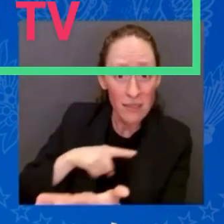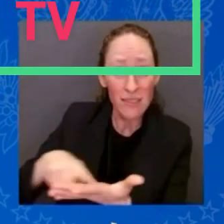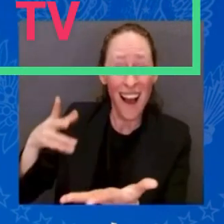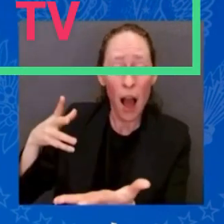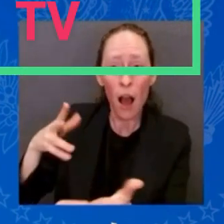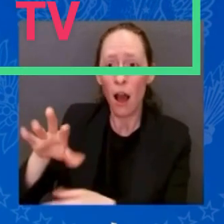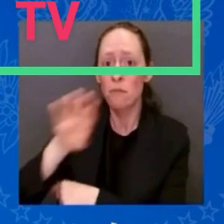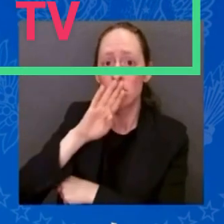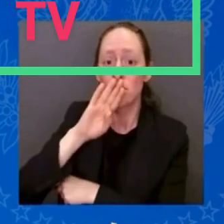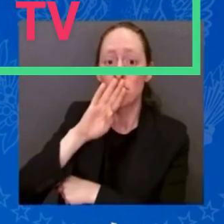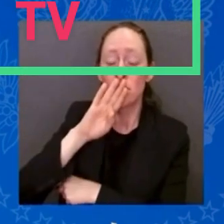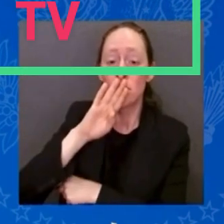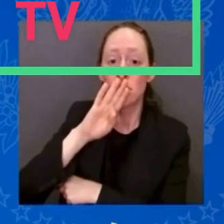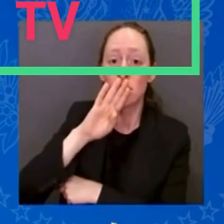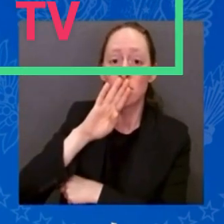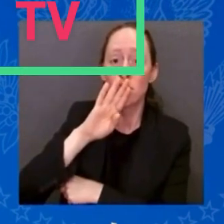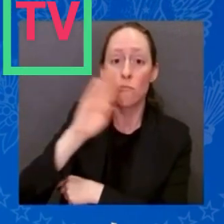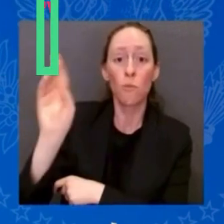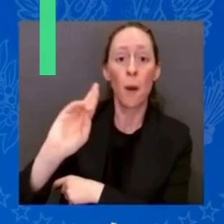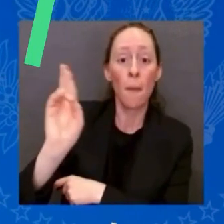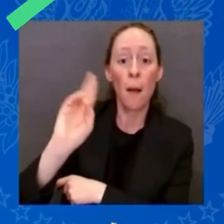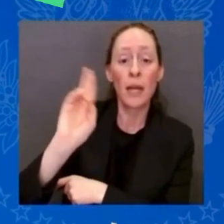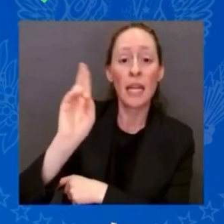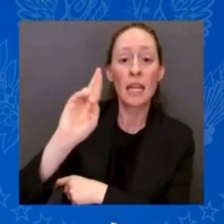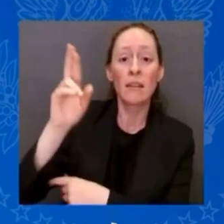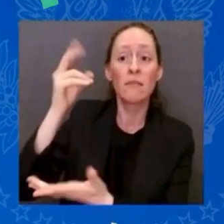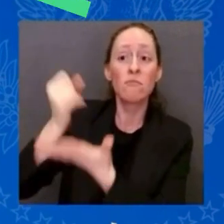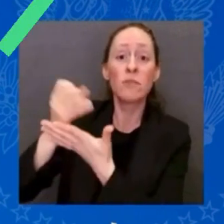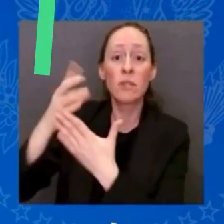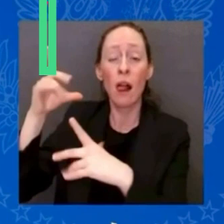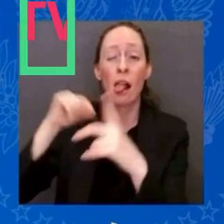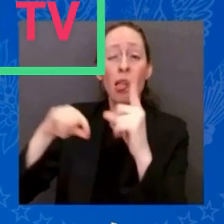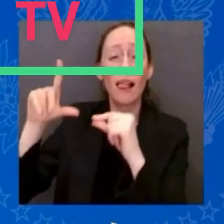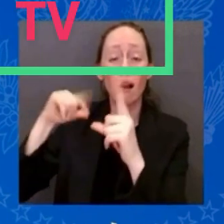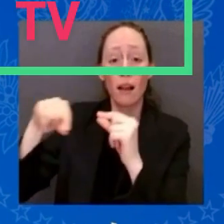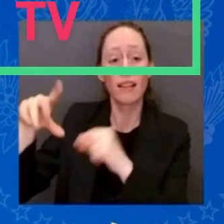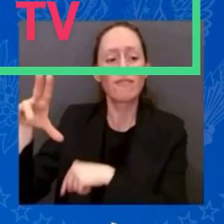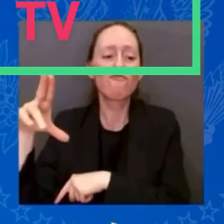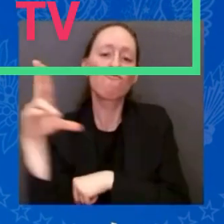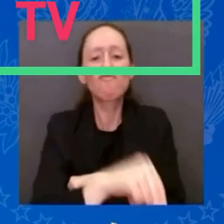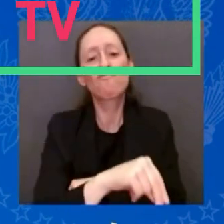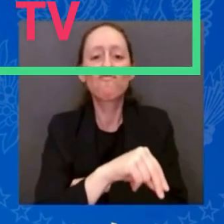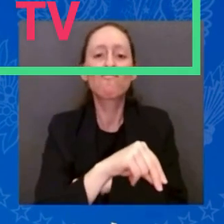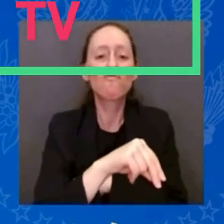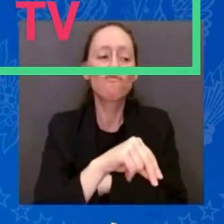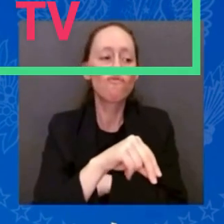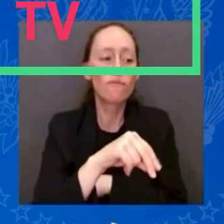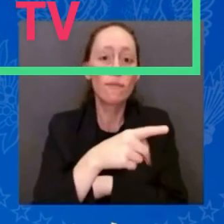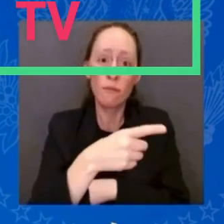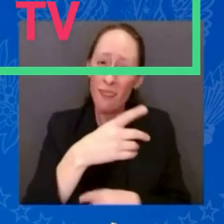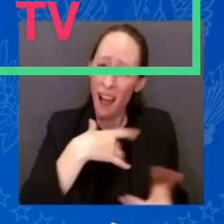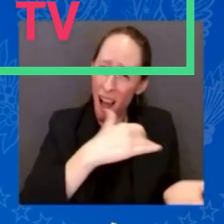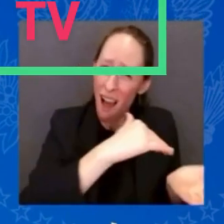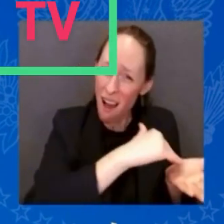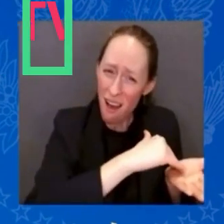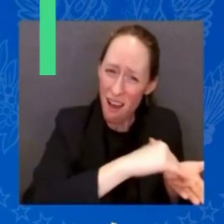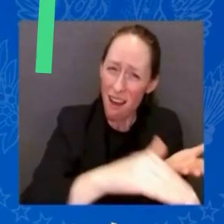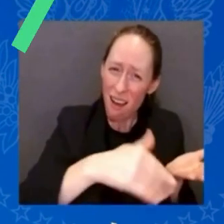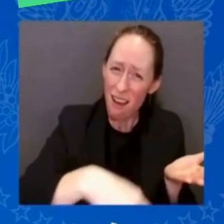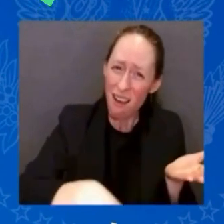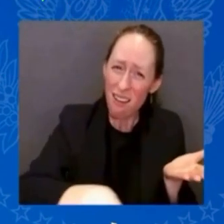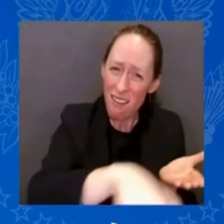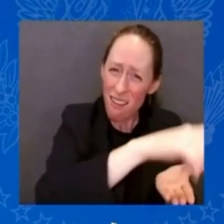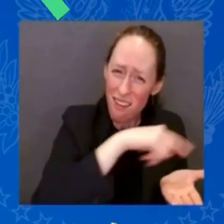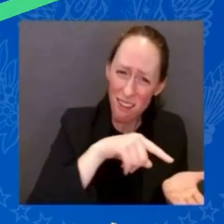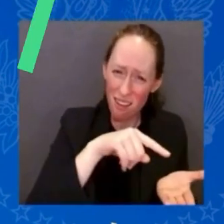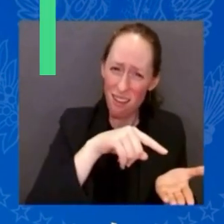stepped in. They said, no, no. Literally snatching from the hands of millions of Americans thousands of dollars in student debt relief that was